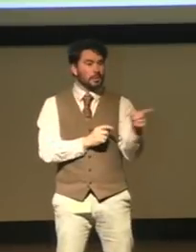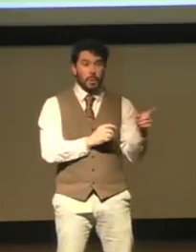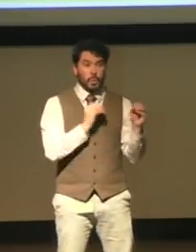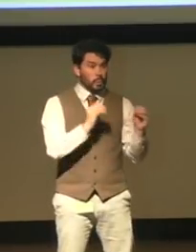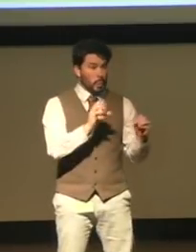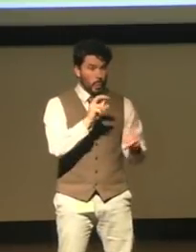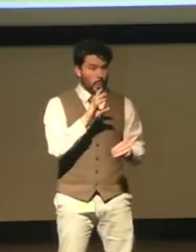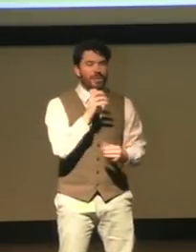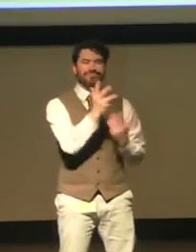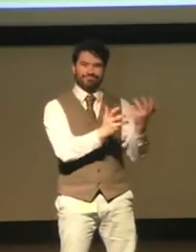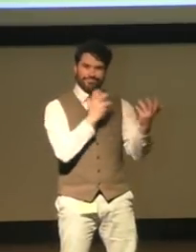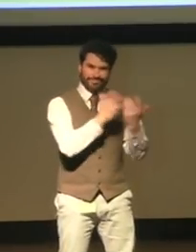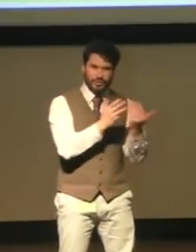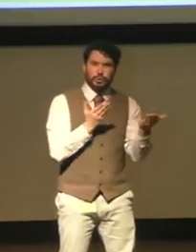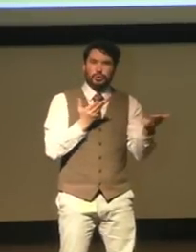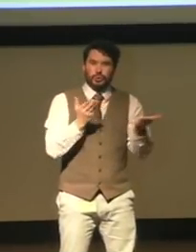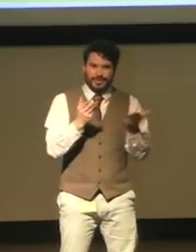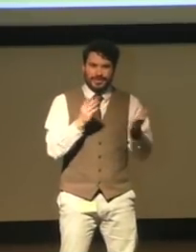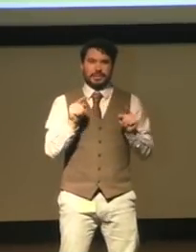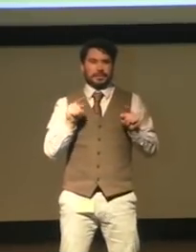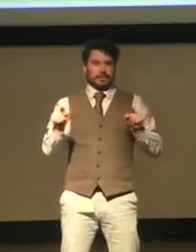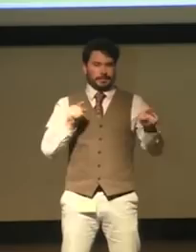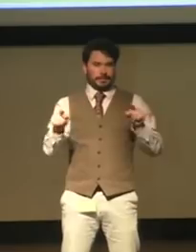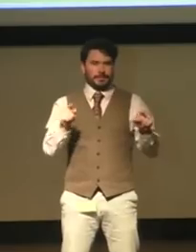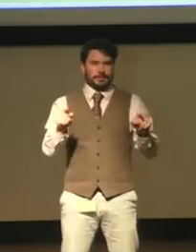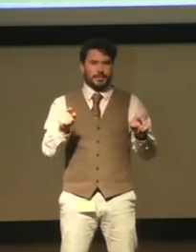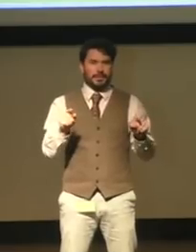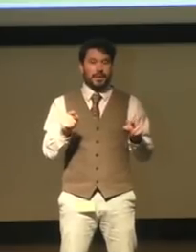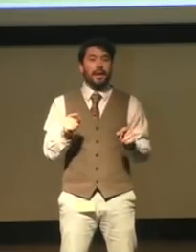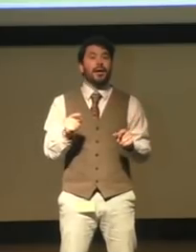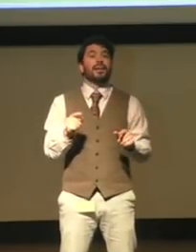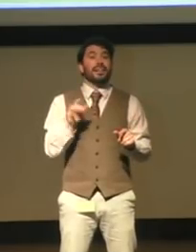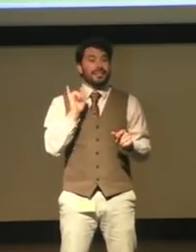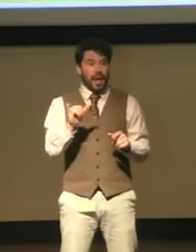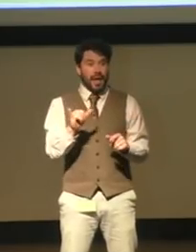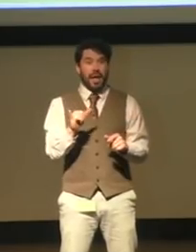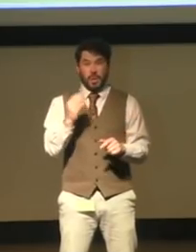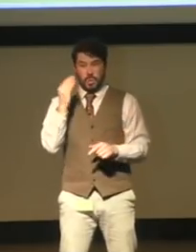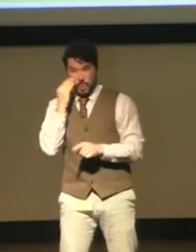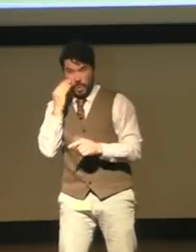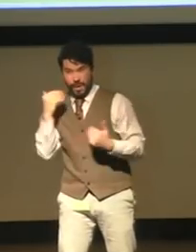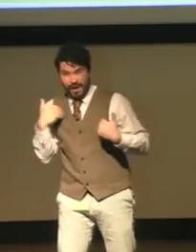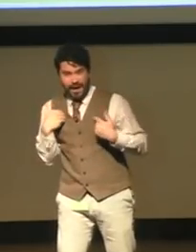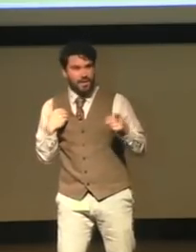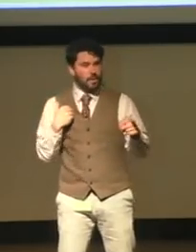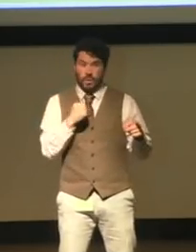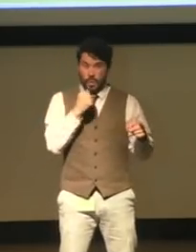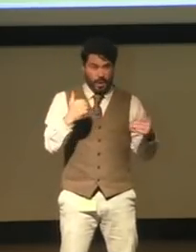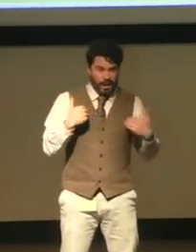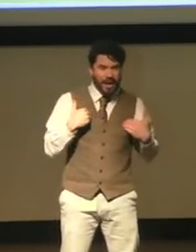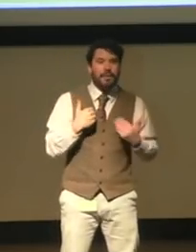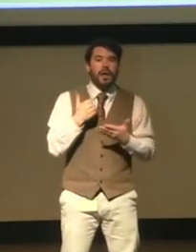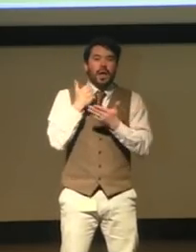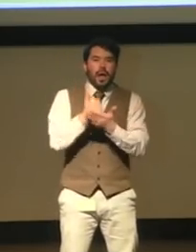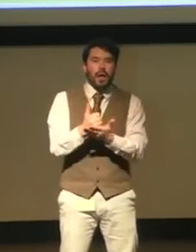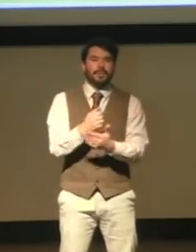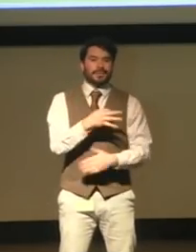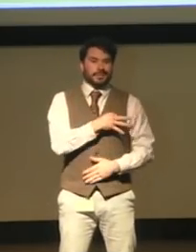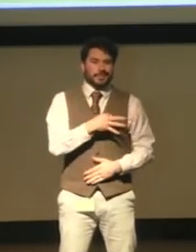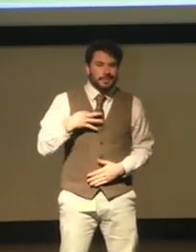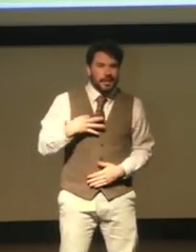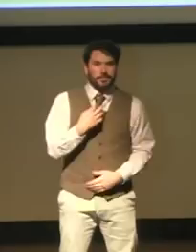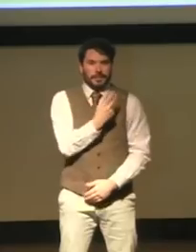and keep both our employees, the patients, and our healthcare workers safe. So with that, I'm going